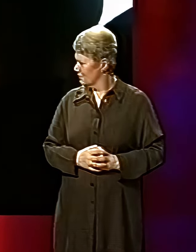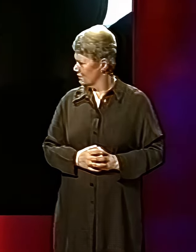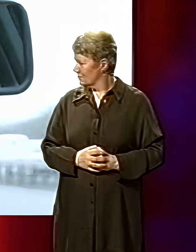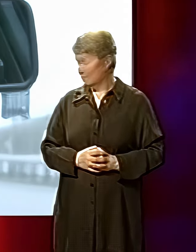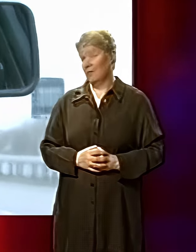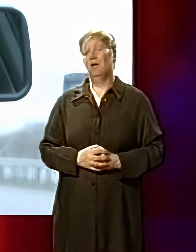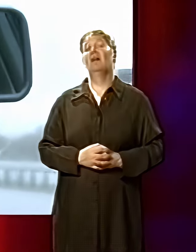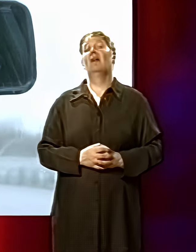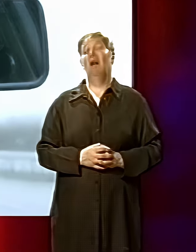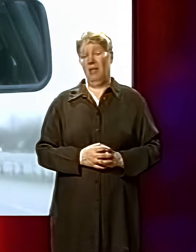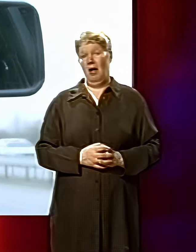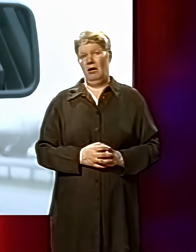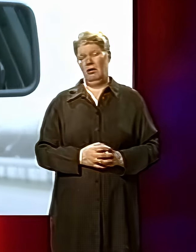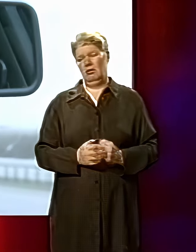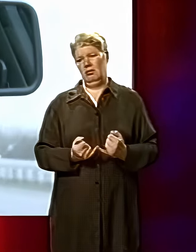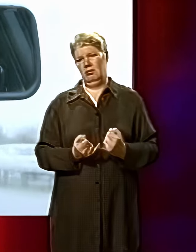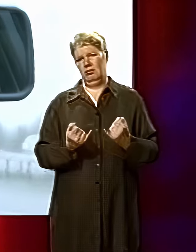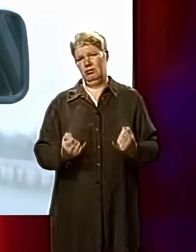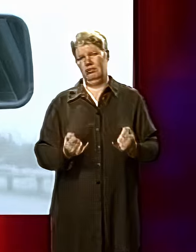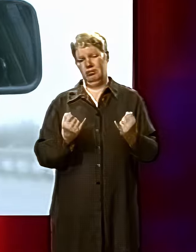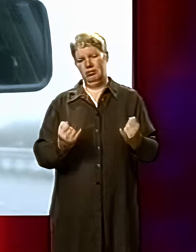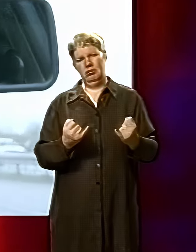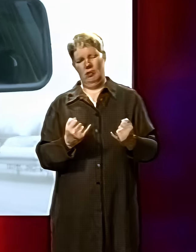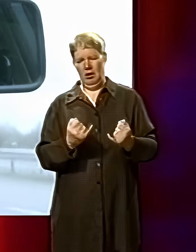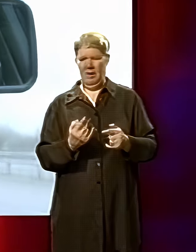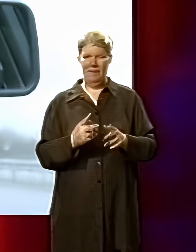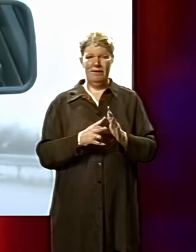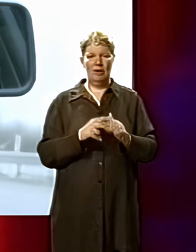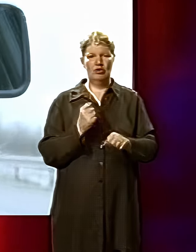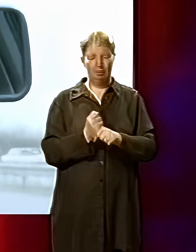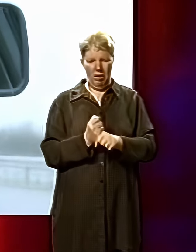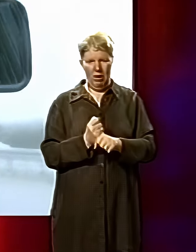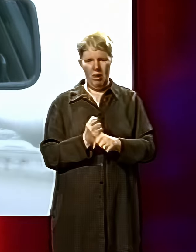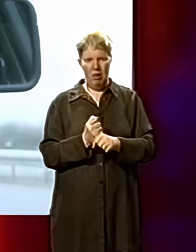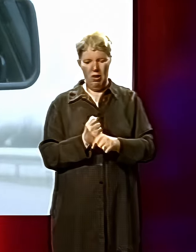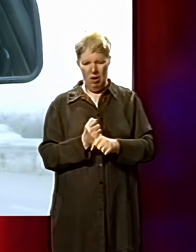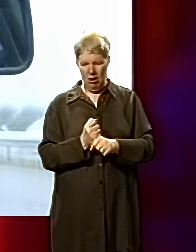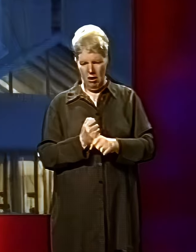And then the saga of the roasted vegetables returned to haunt us.